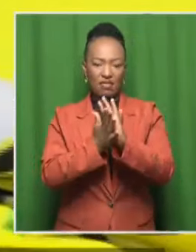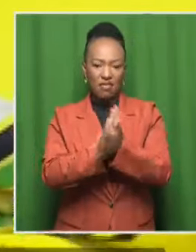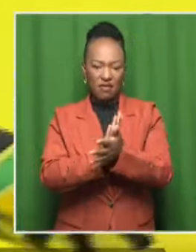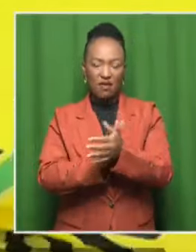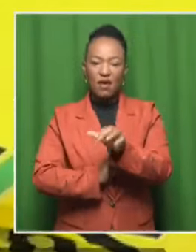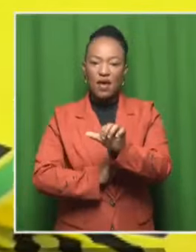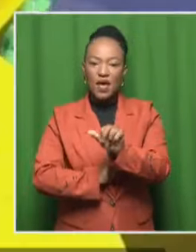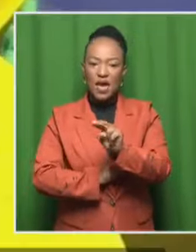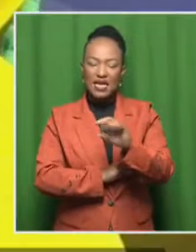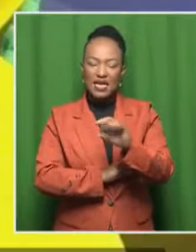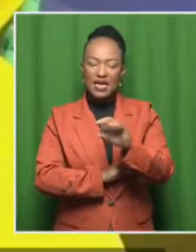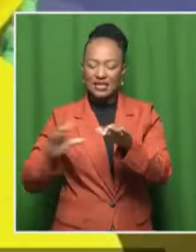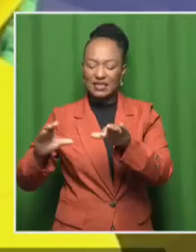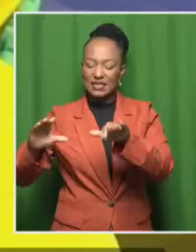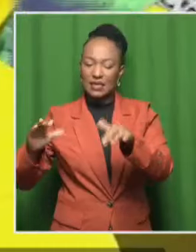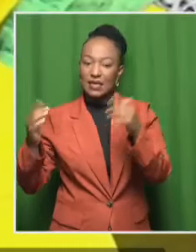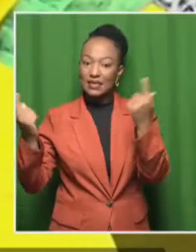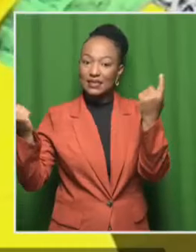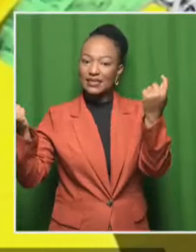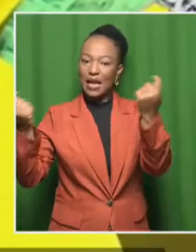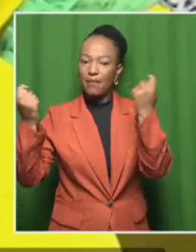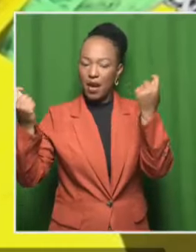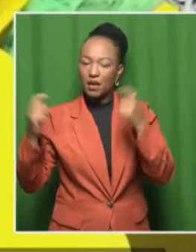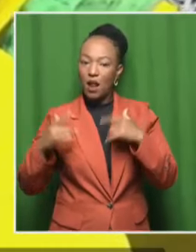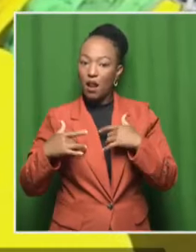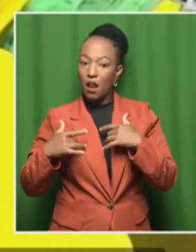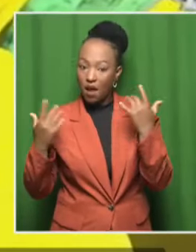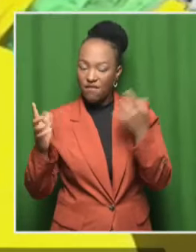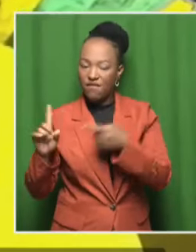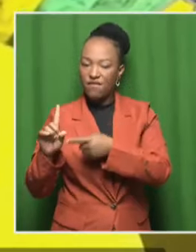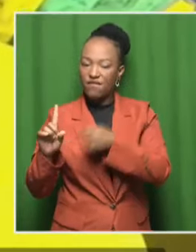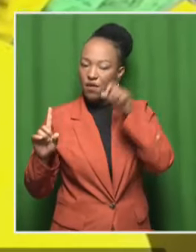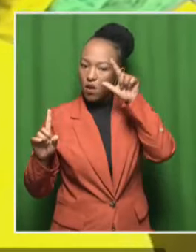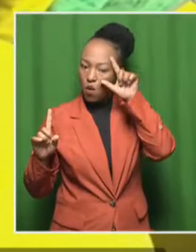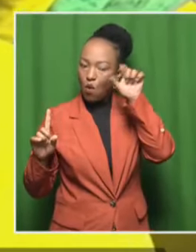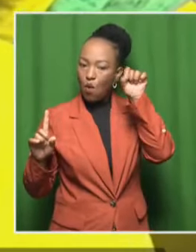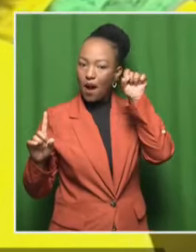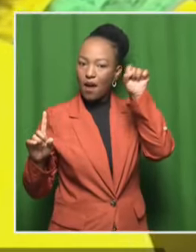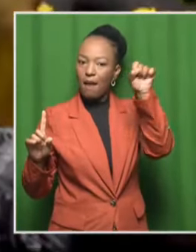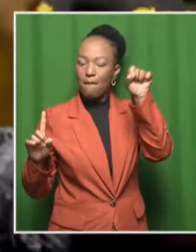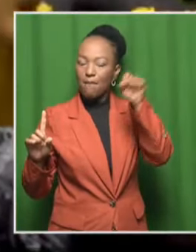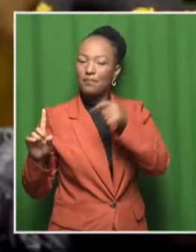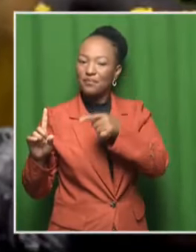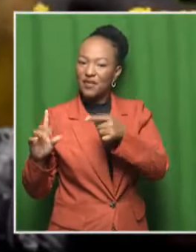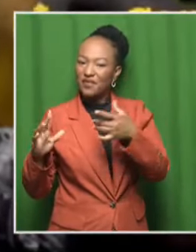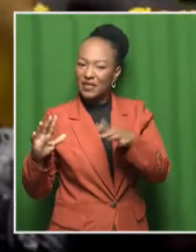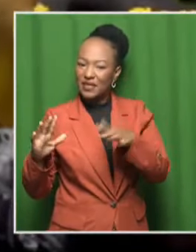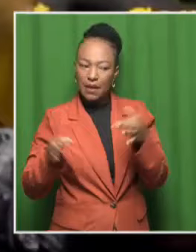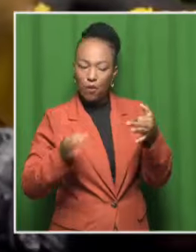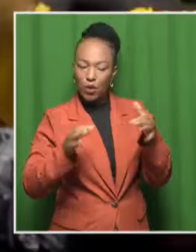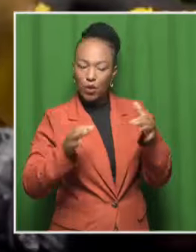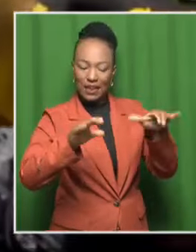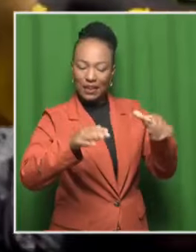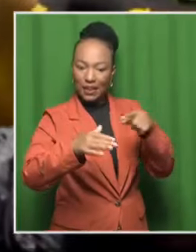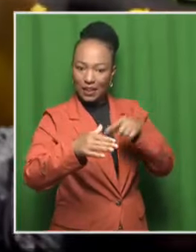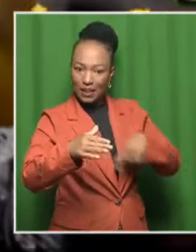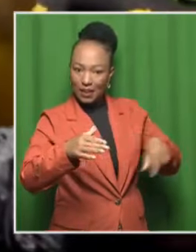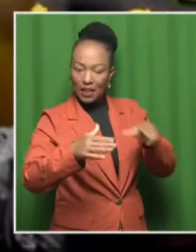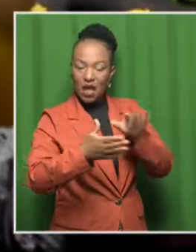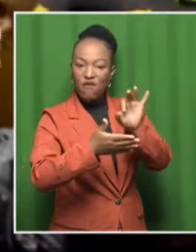and times of its longest-serving president, Oliver Reginald Tambo, reflected on where the party is electorally and